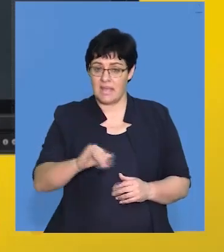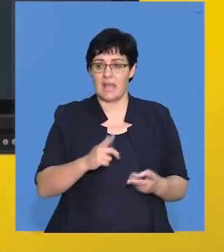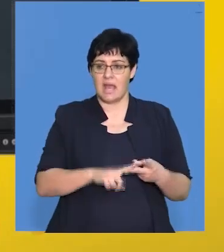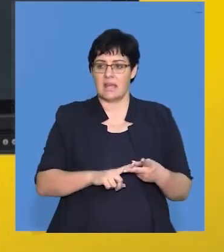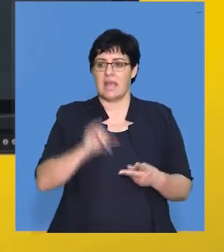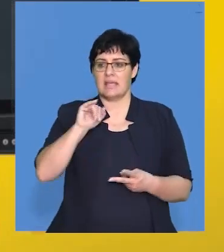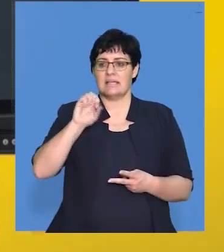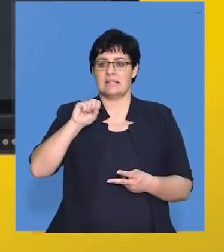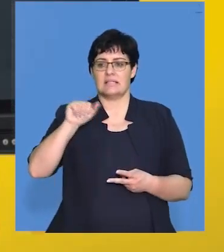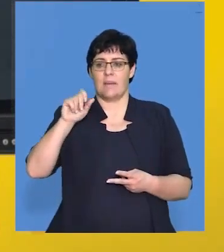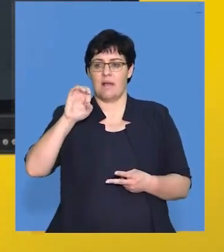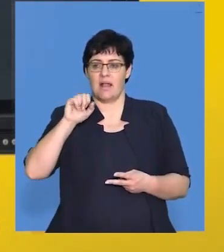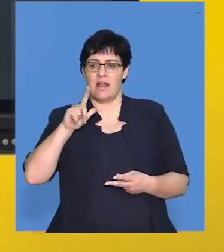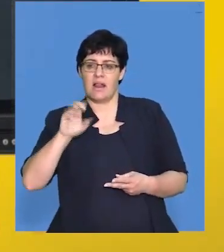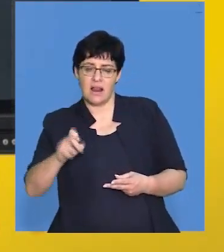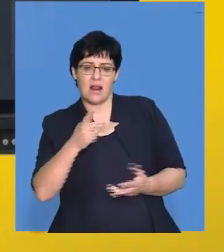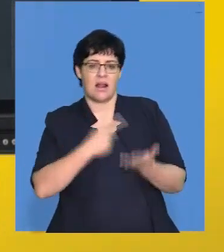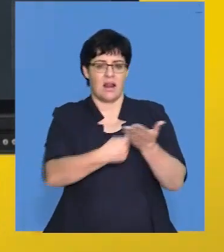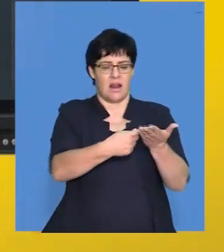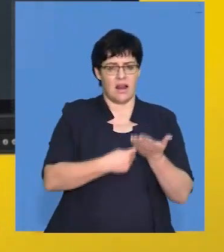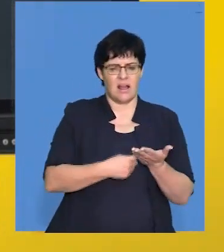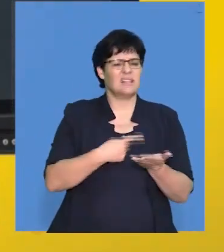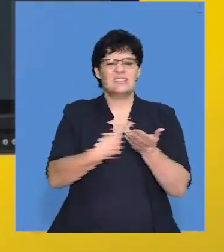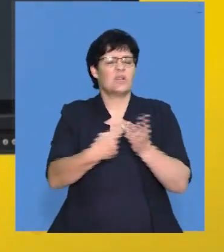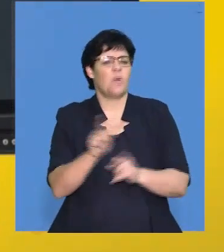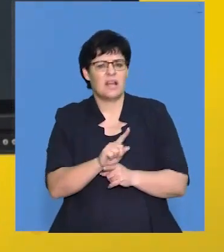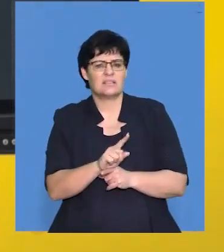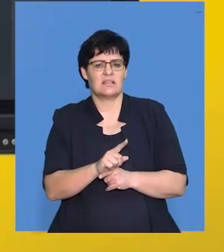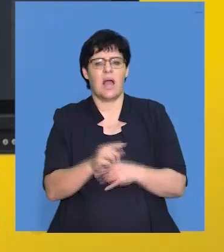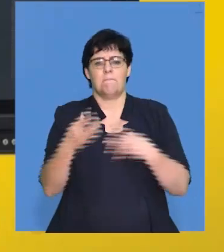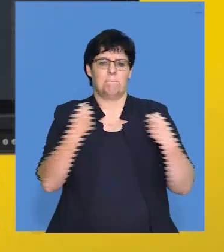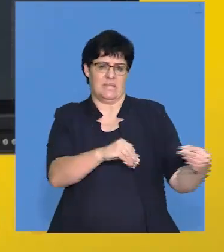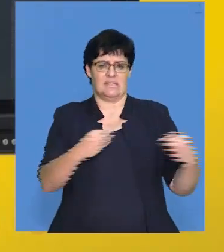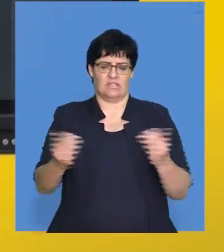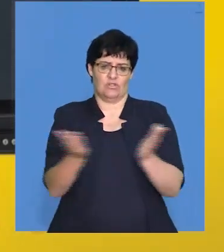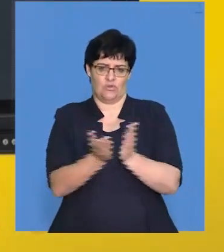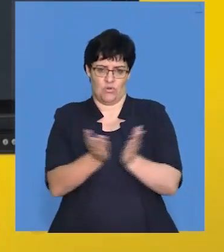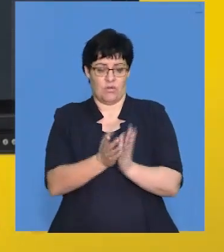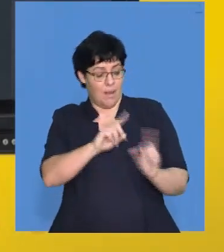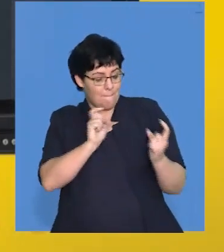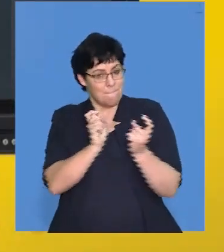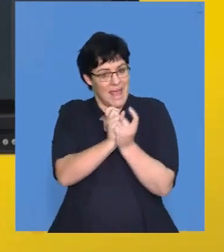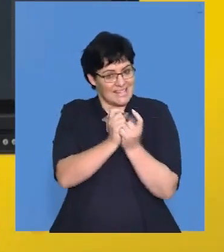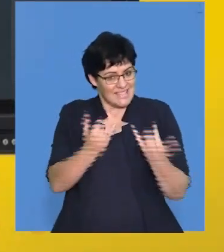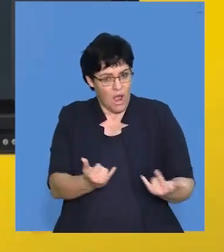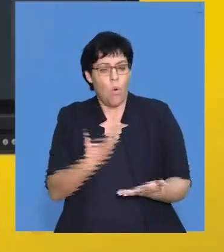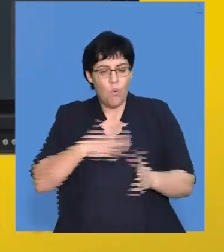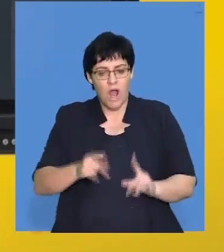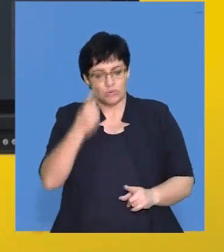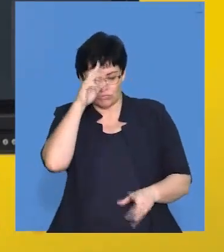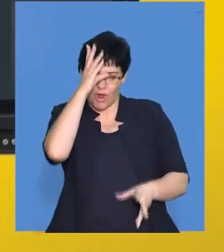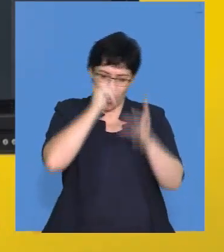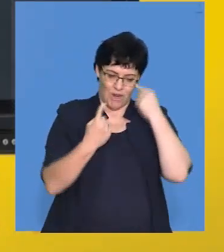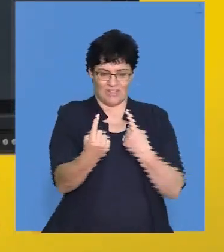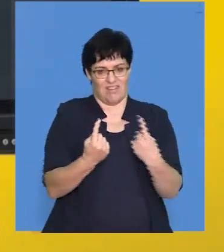and Isabel speak, and they discuss school matters. They have just met and they want to get to know